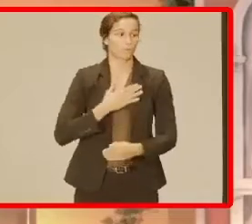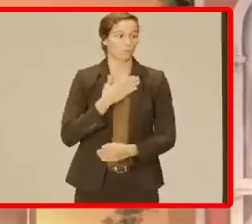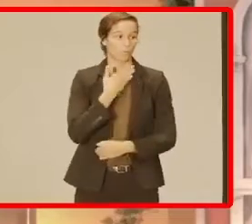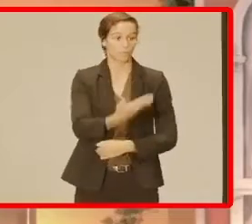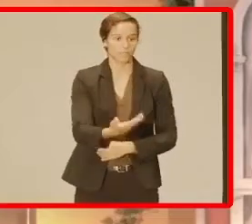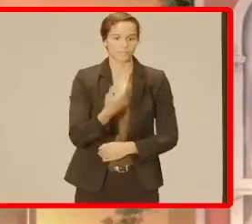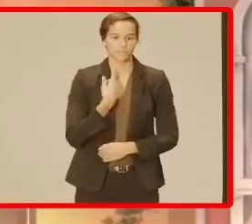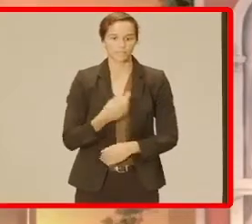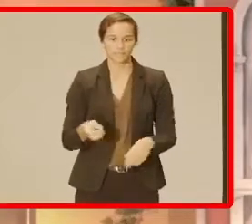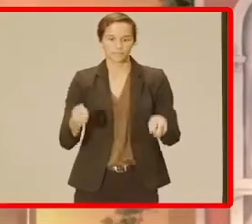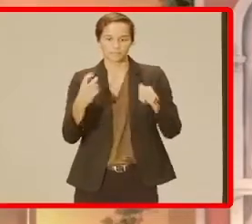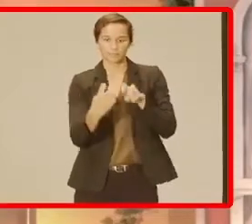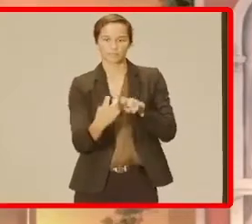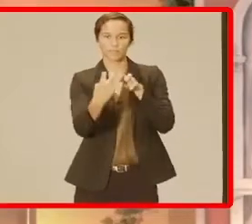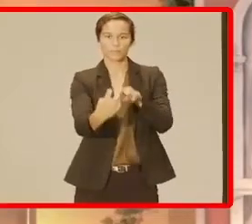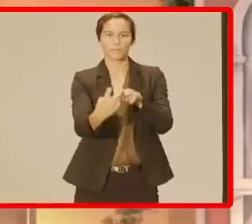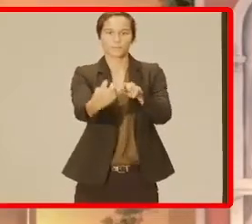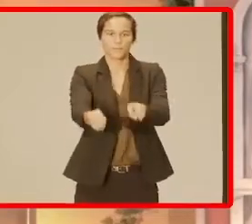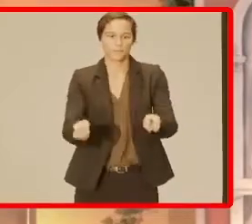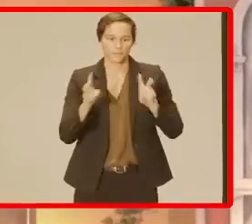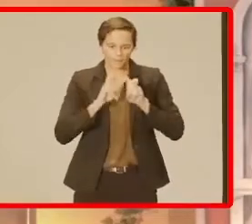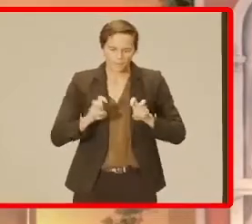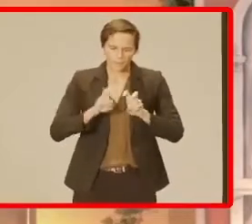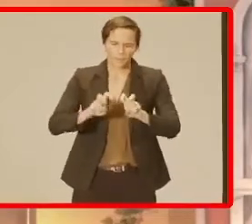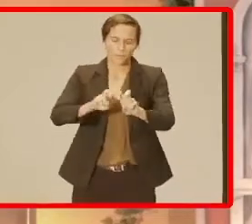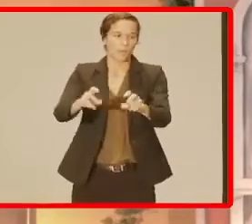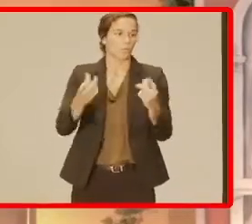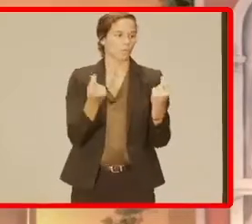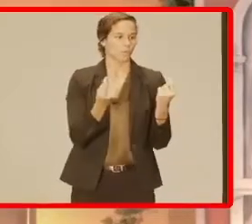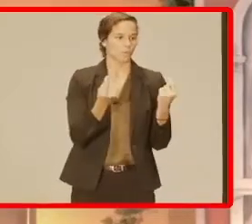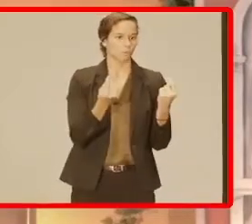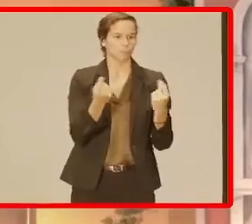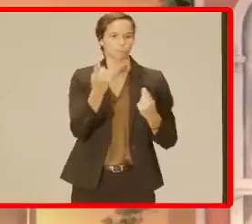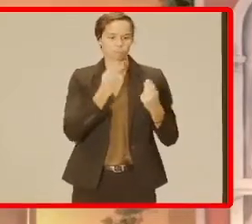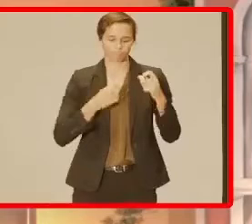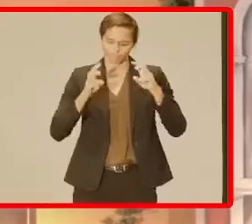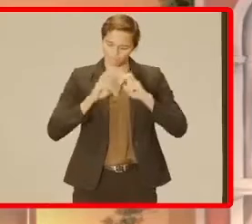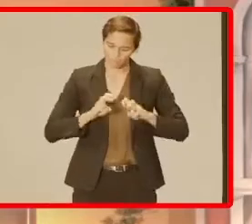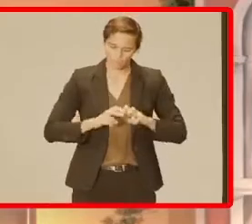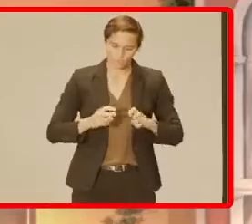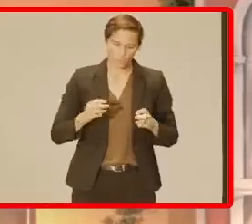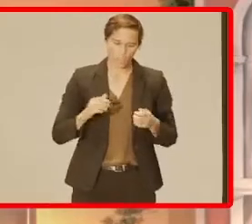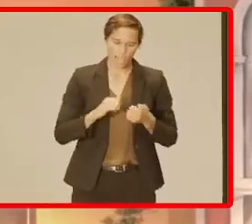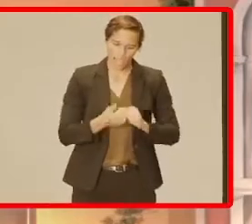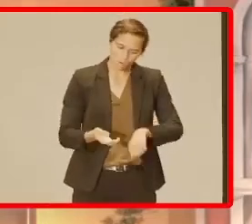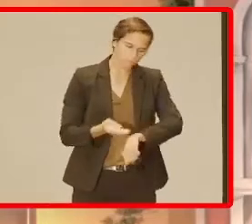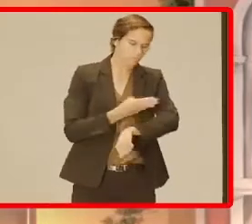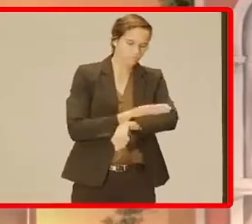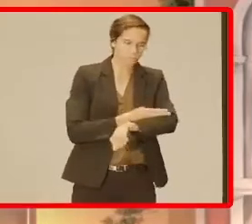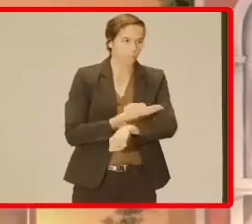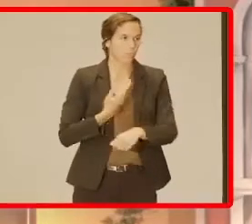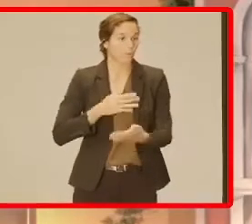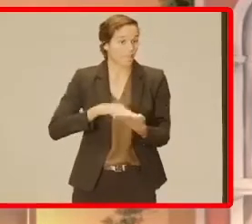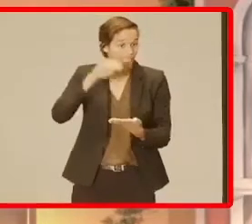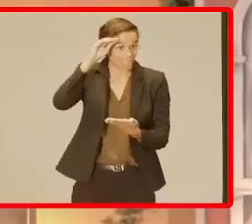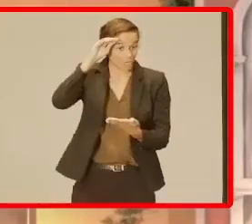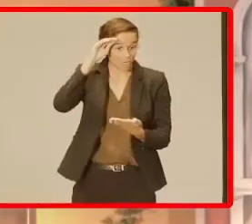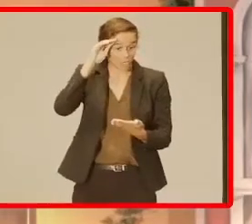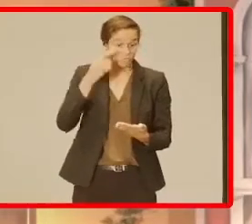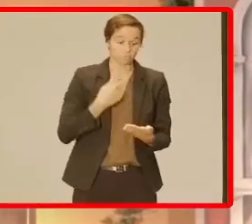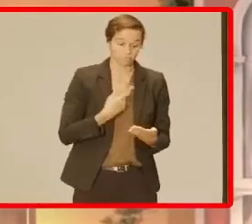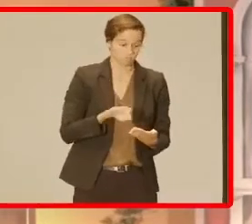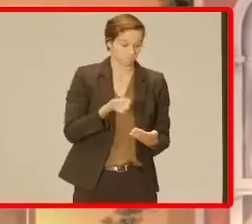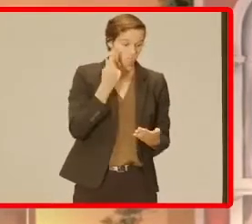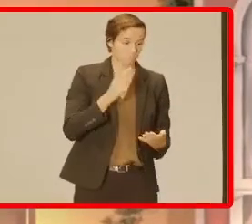What did we do? What did we achieve? What did we learn? And then as a result of all that, how are we going to schedule the next